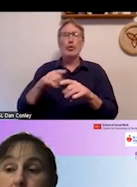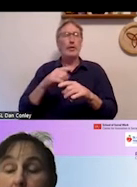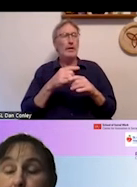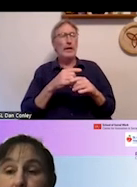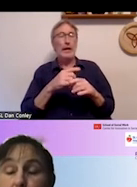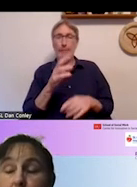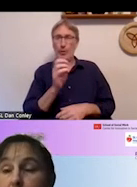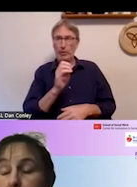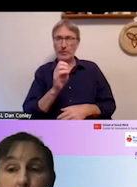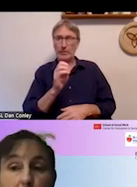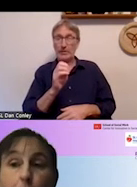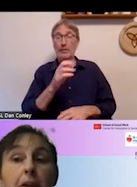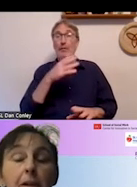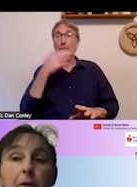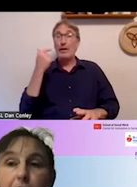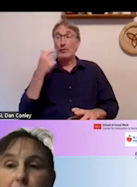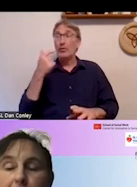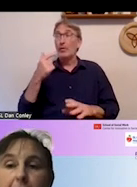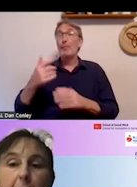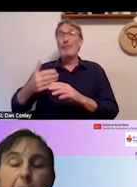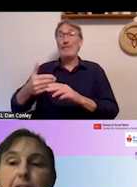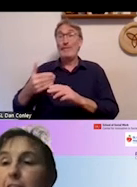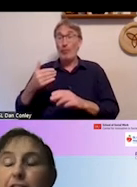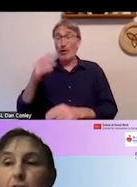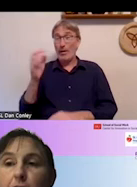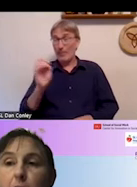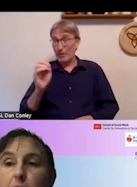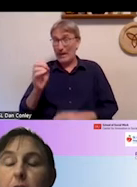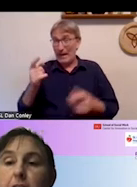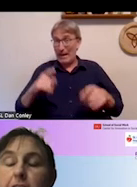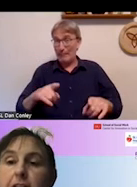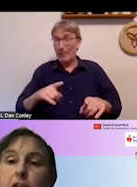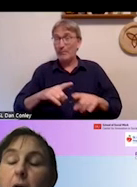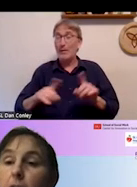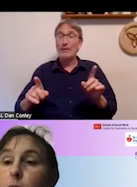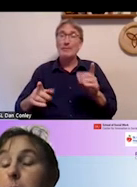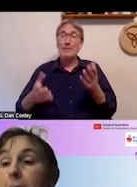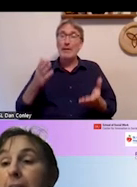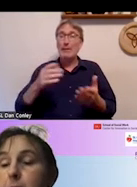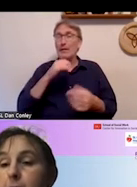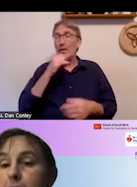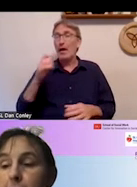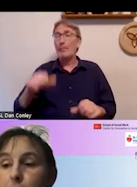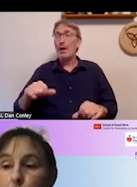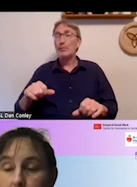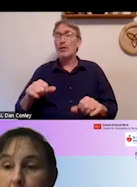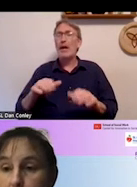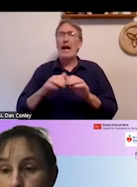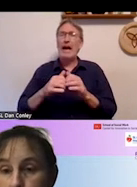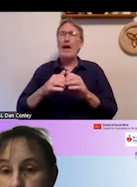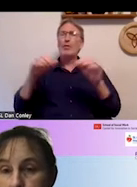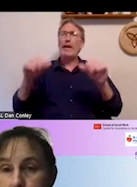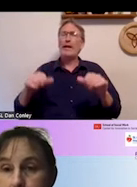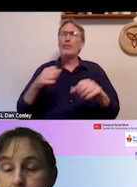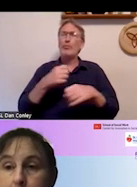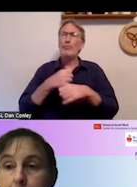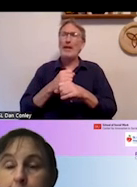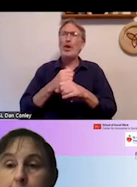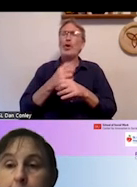can be established before the emergency happens, that's not always realistic. So how can we maximize that during an